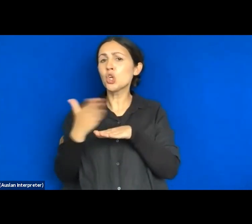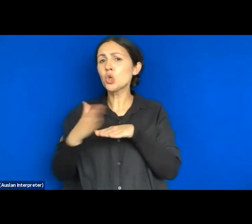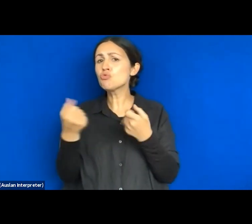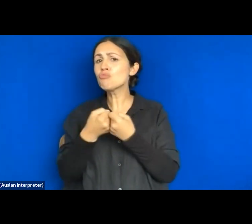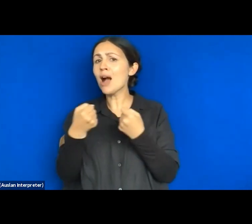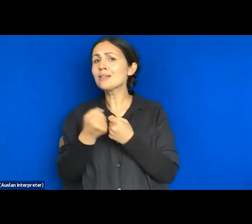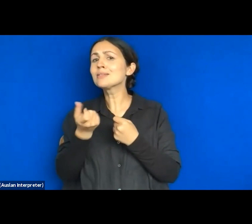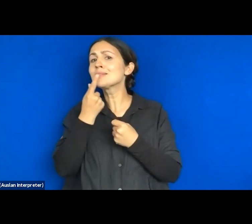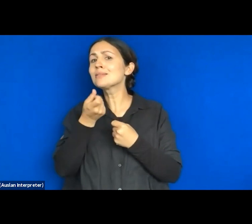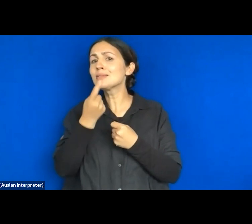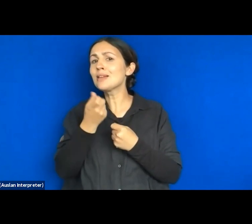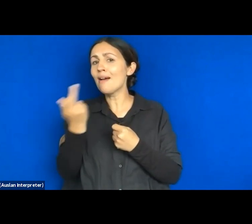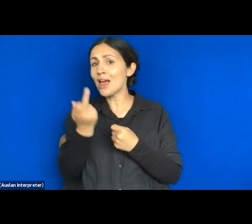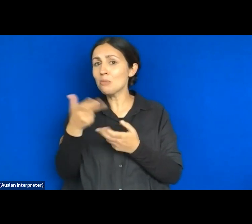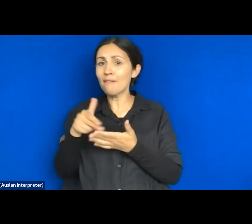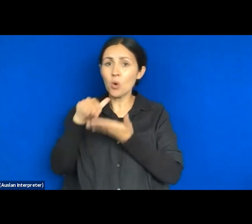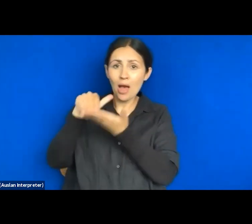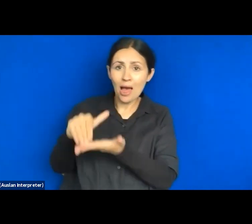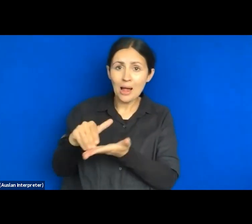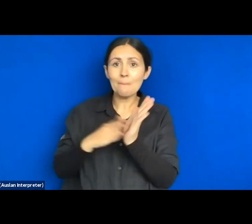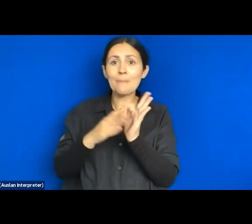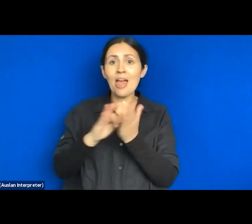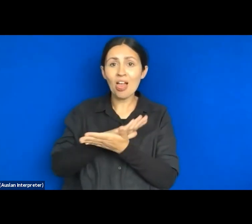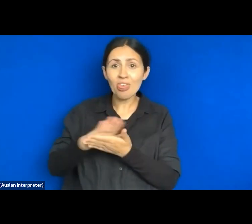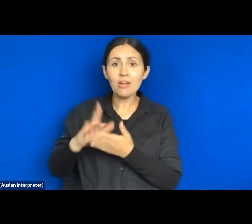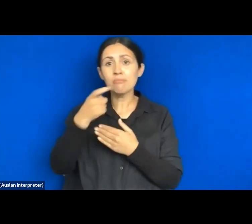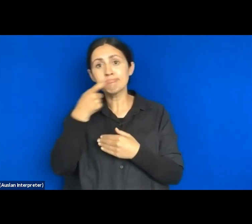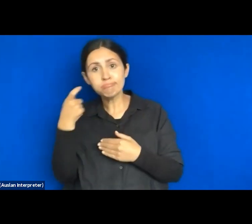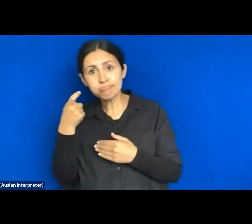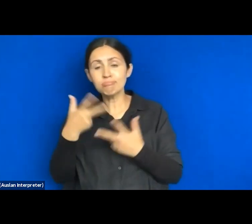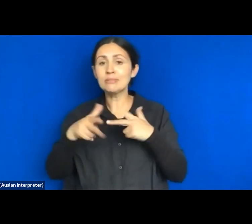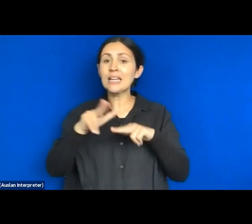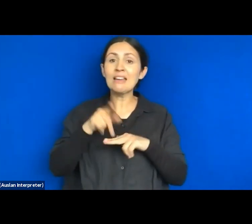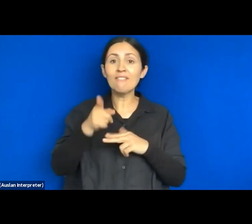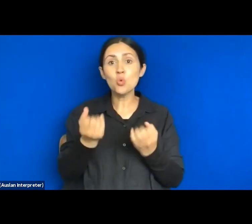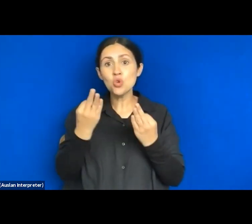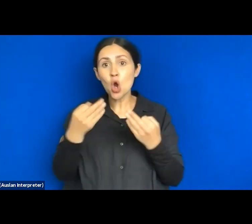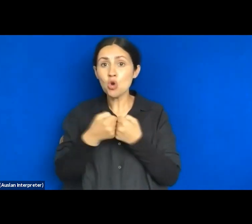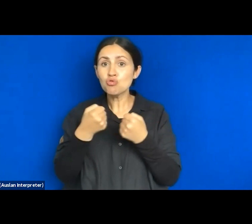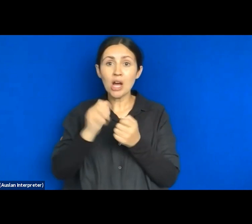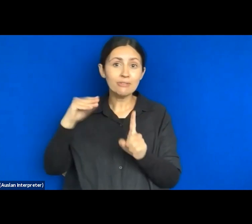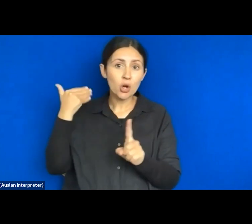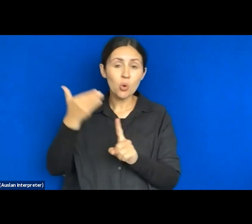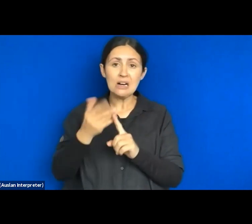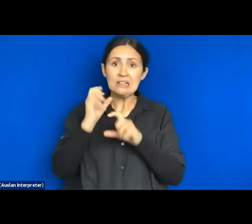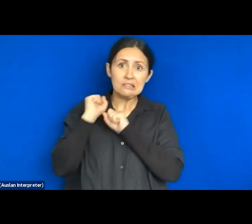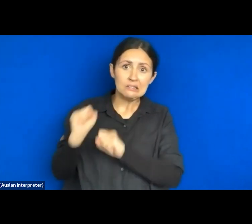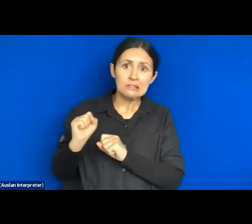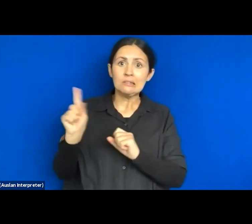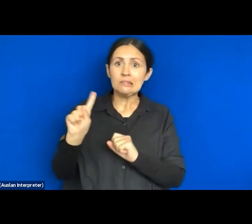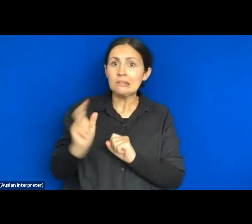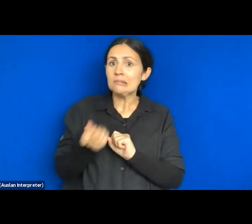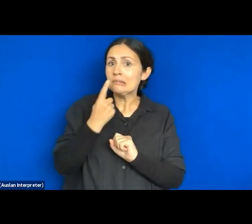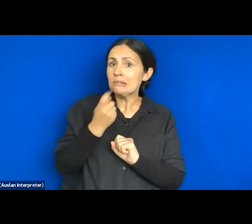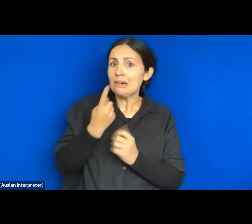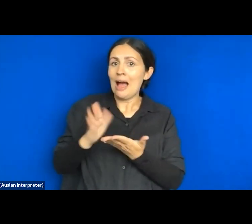and new drug treatments for things like methamphetamine dependence and withdrawal. And tomorrow we'll be looking at global